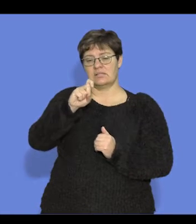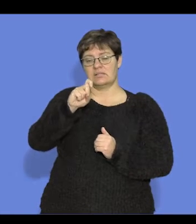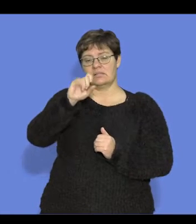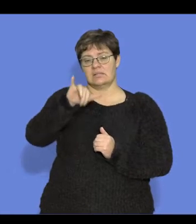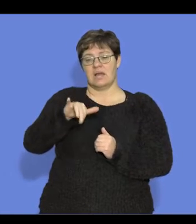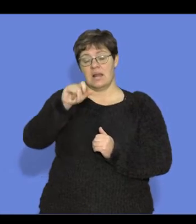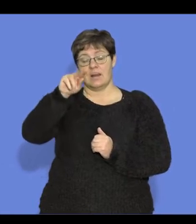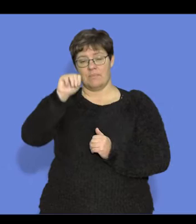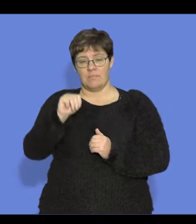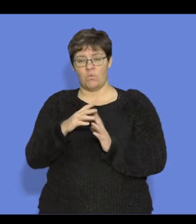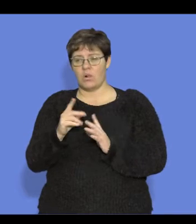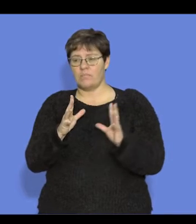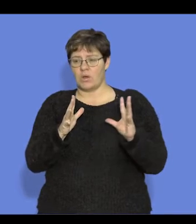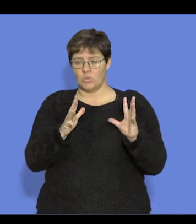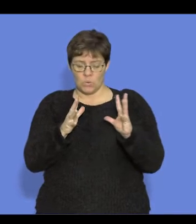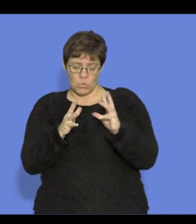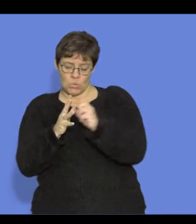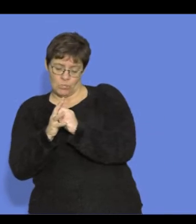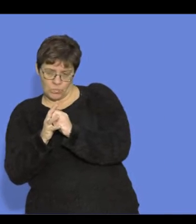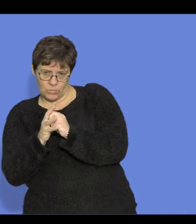attracted to the sides of tubes